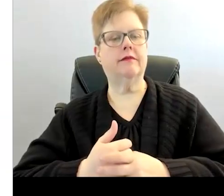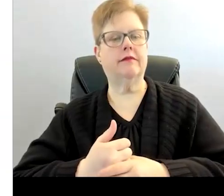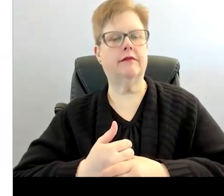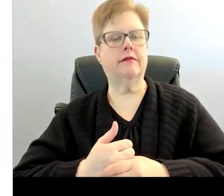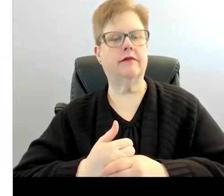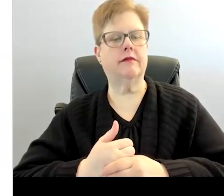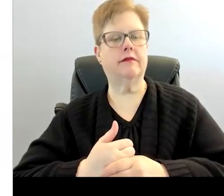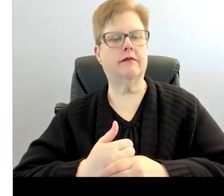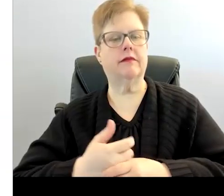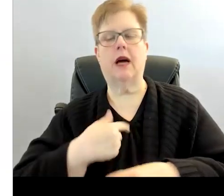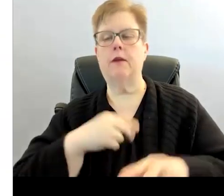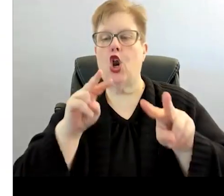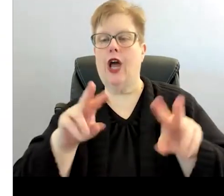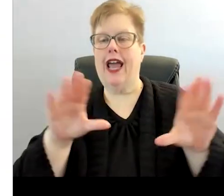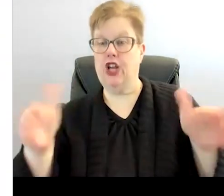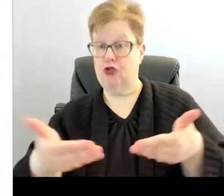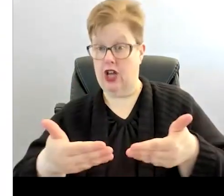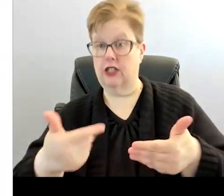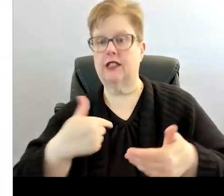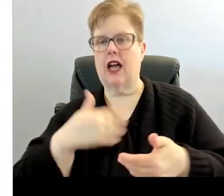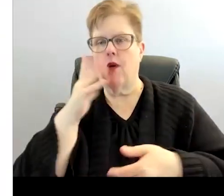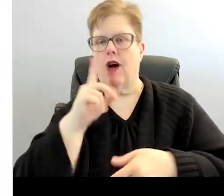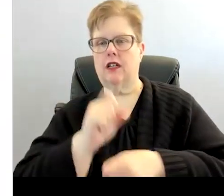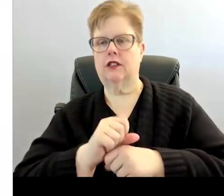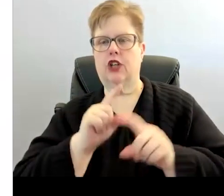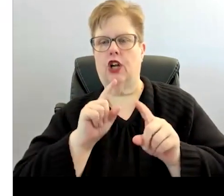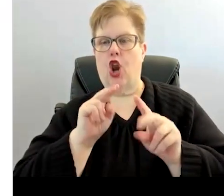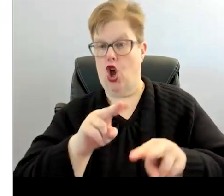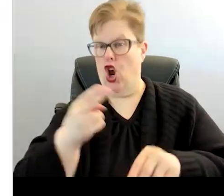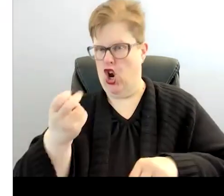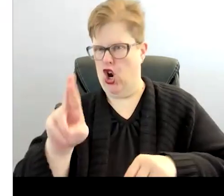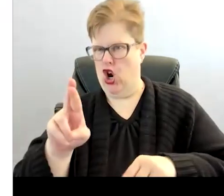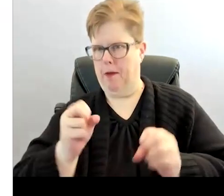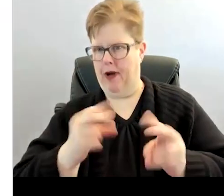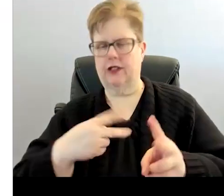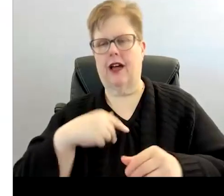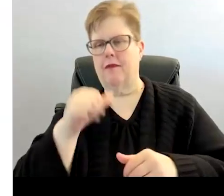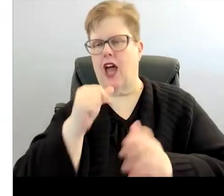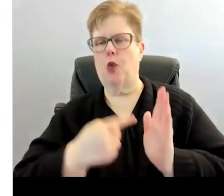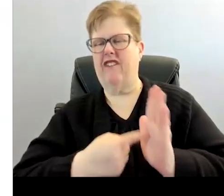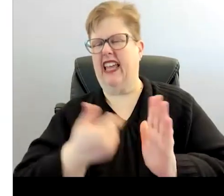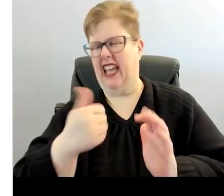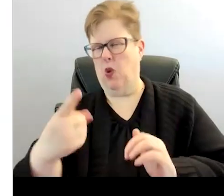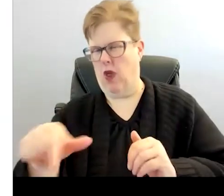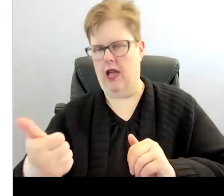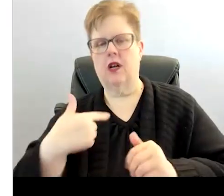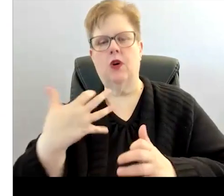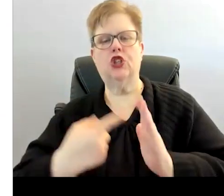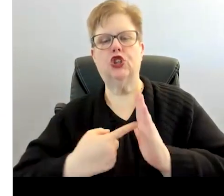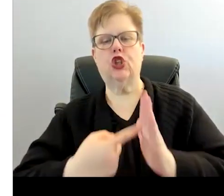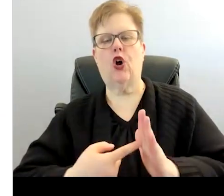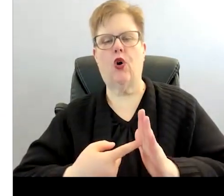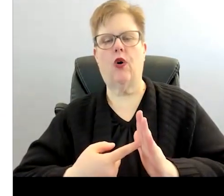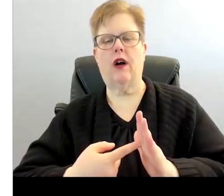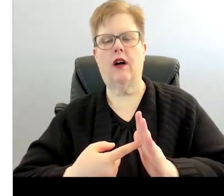into introductions, and I'll actually go to her post so that I'm not revealing anyone else, but I just want to show you how